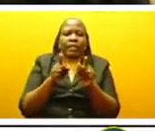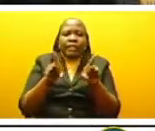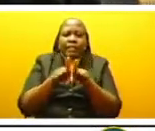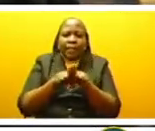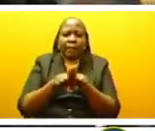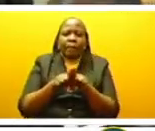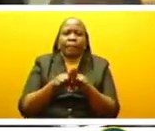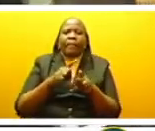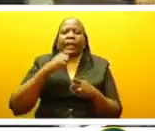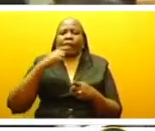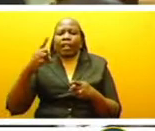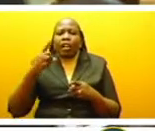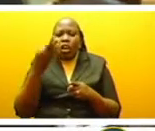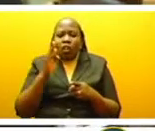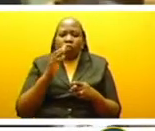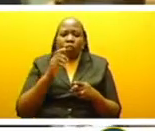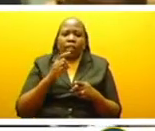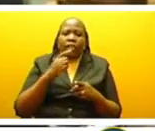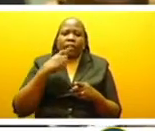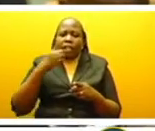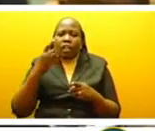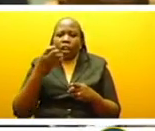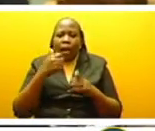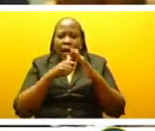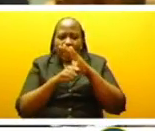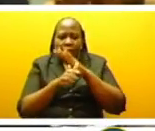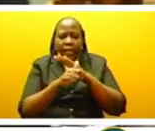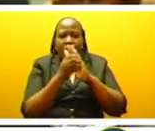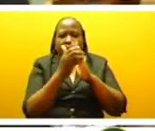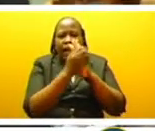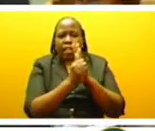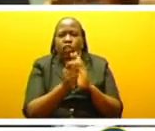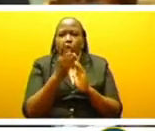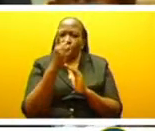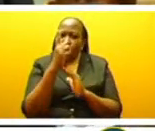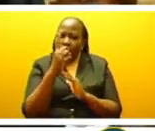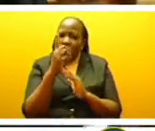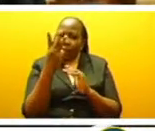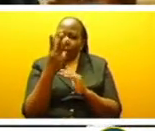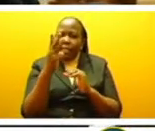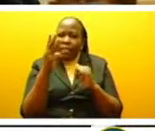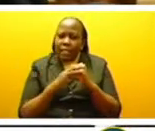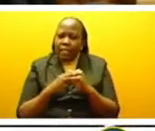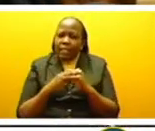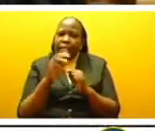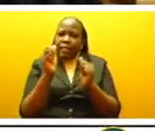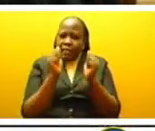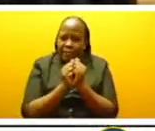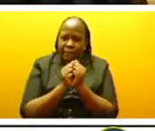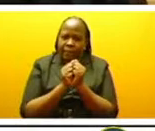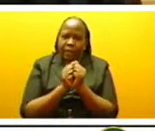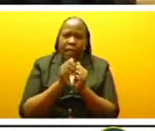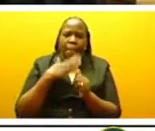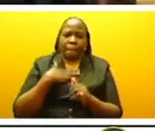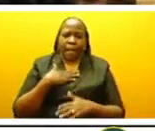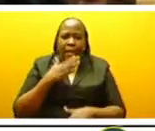for declaration under Article 138(10). So then it is my humble